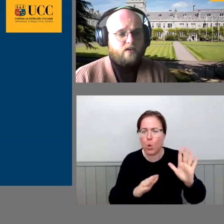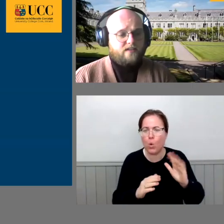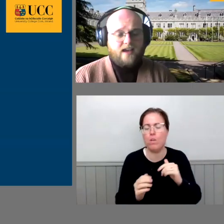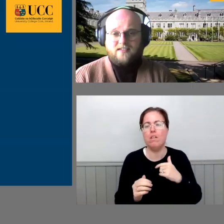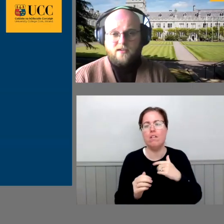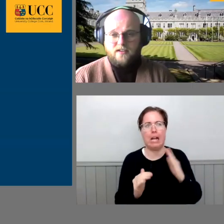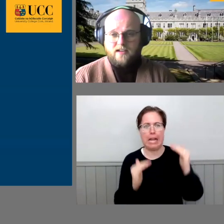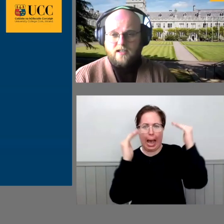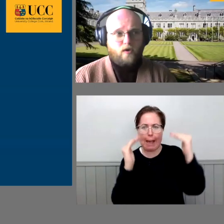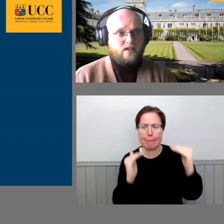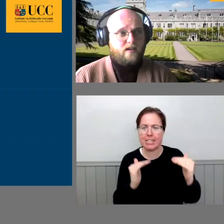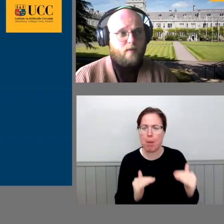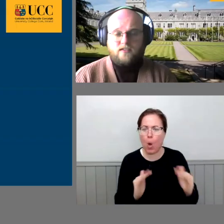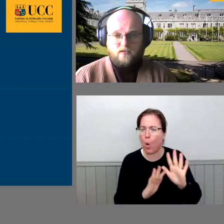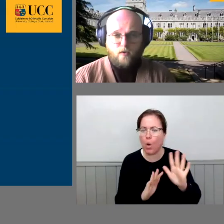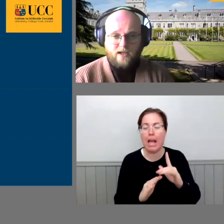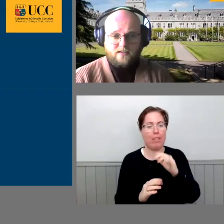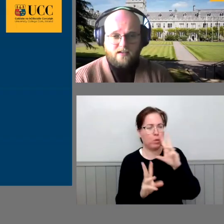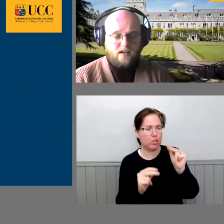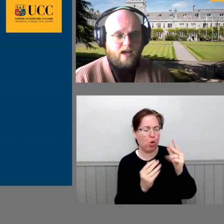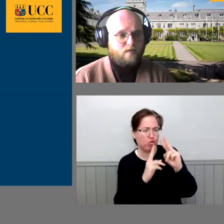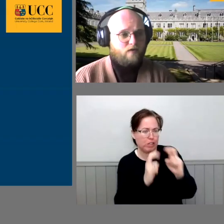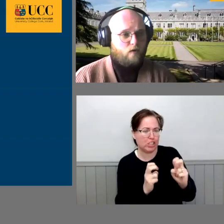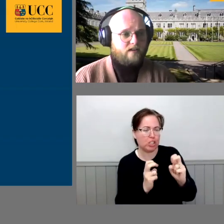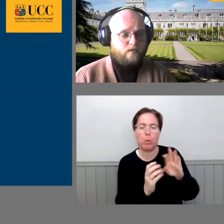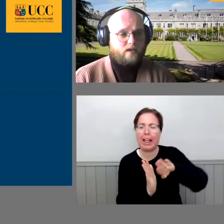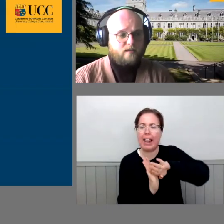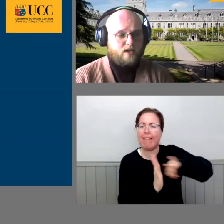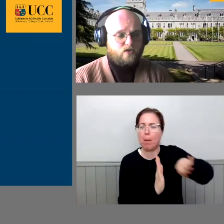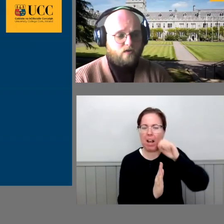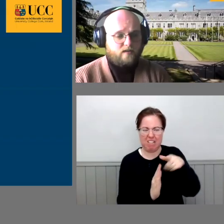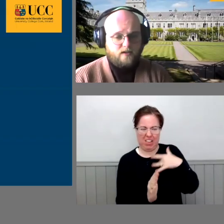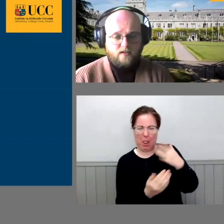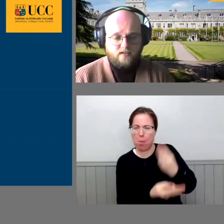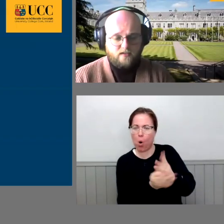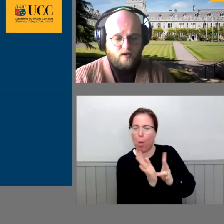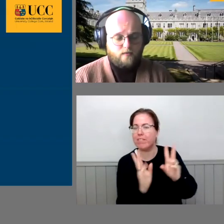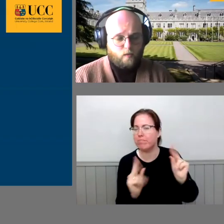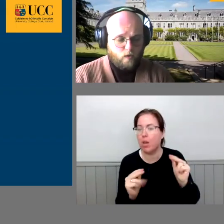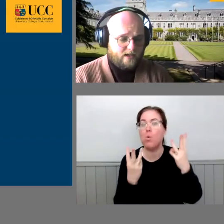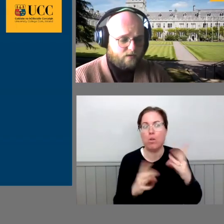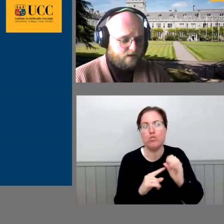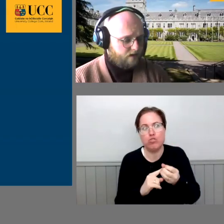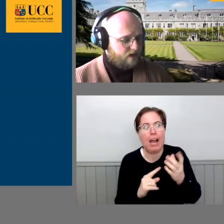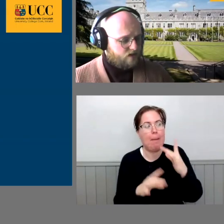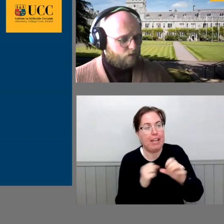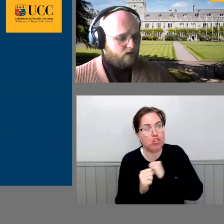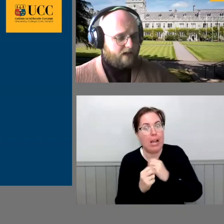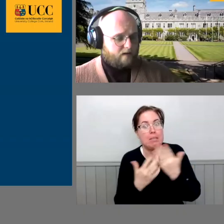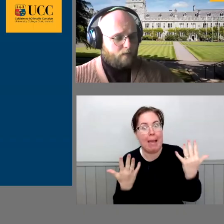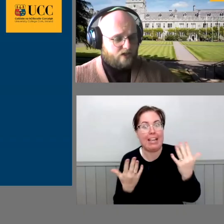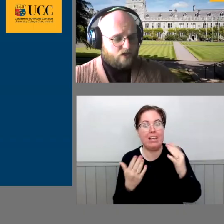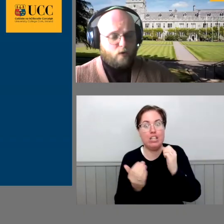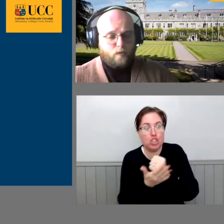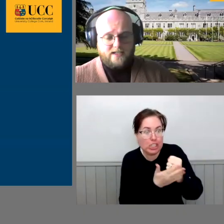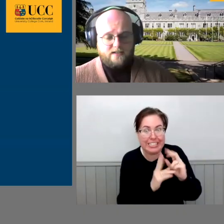was no studies excluded at any point on the basis of quality for this. We wanted to make sure as many studies as possible were included so we